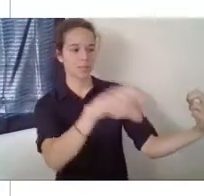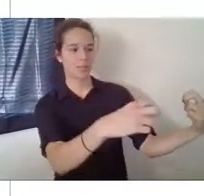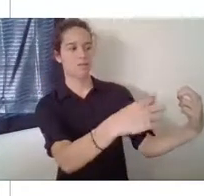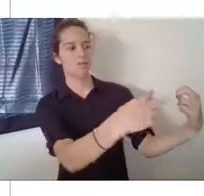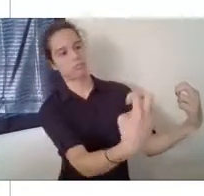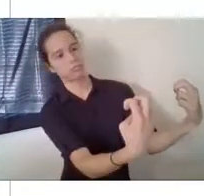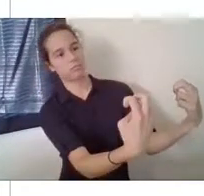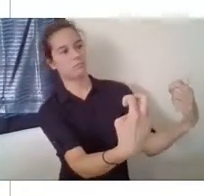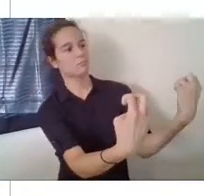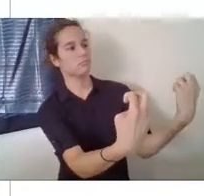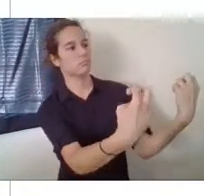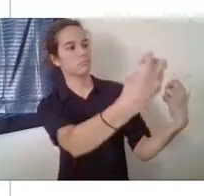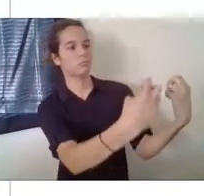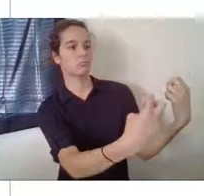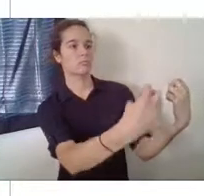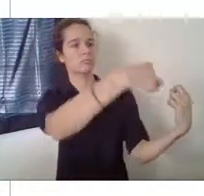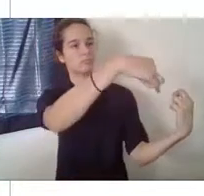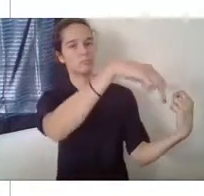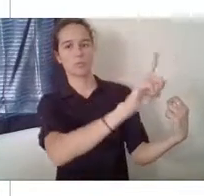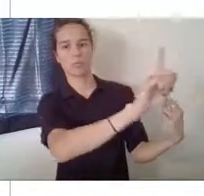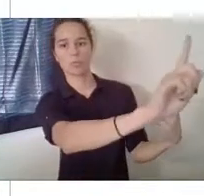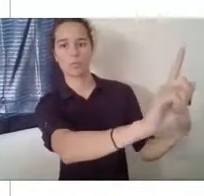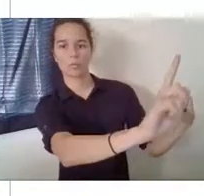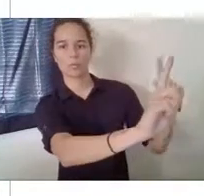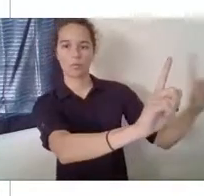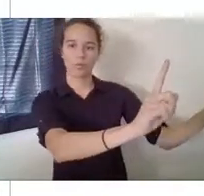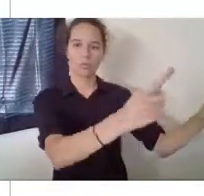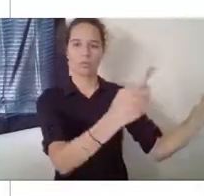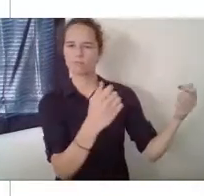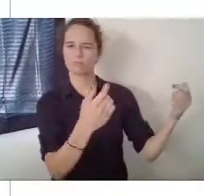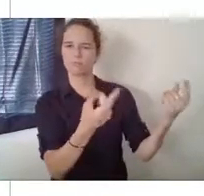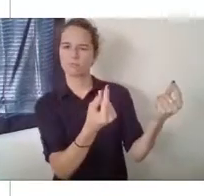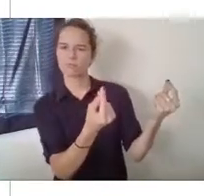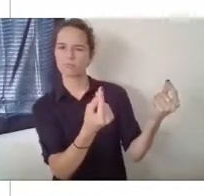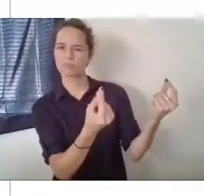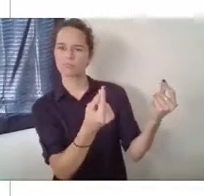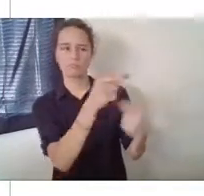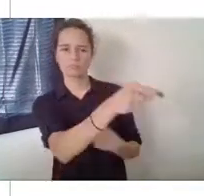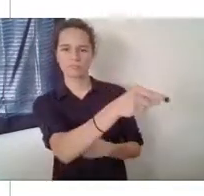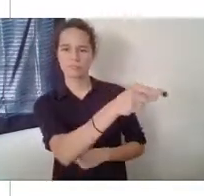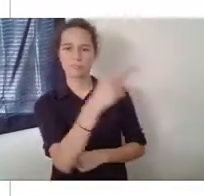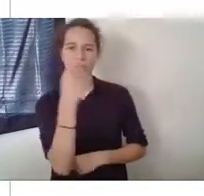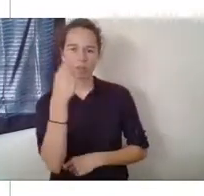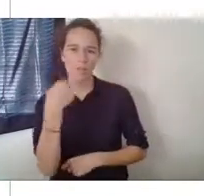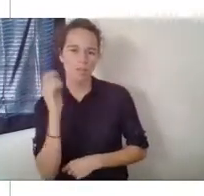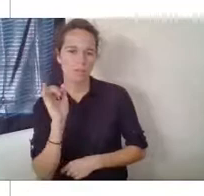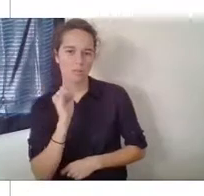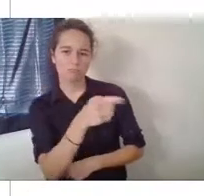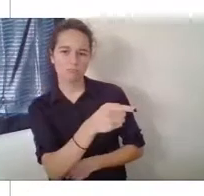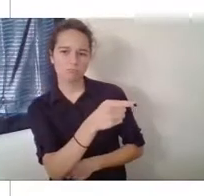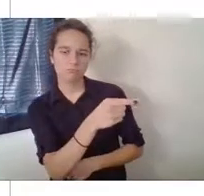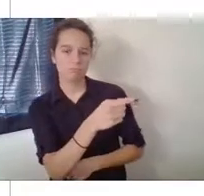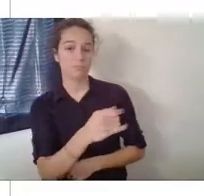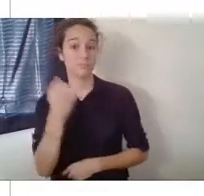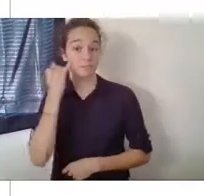forward, looking engaged and taking notes? Or are they zoning out? If your body language, your eye contact,